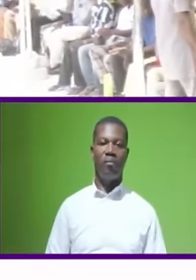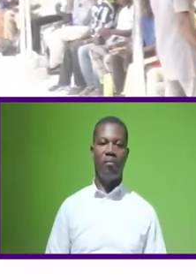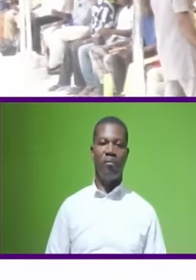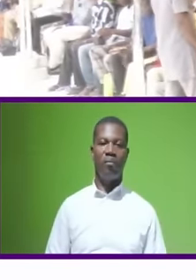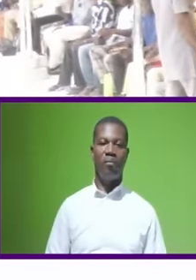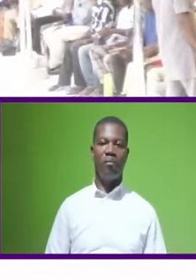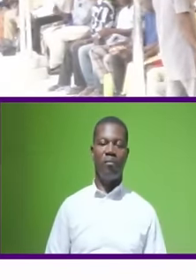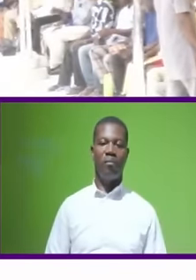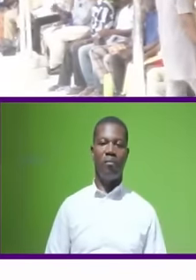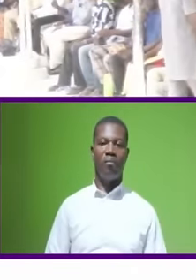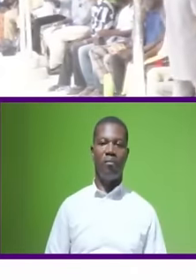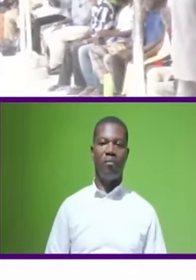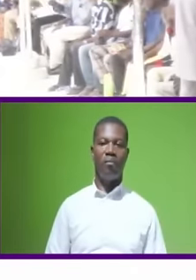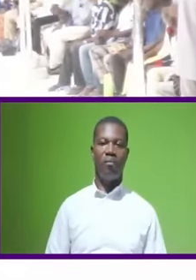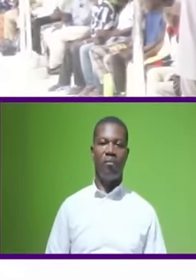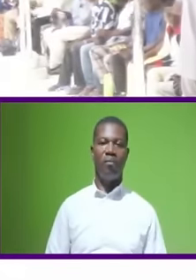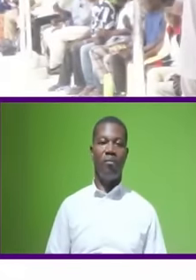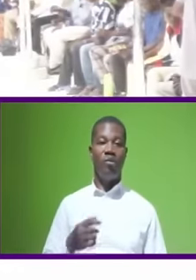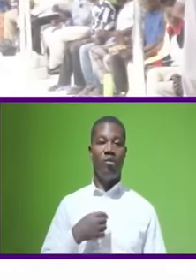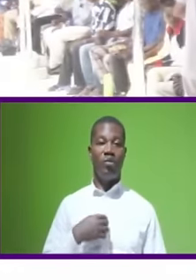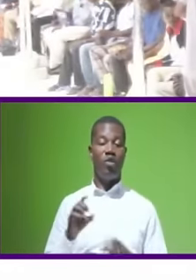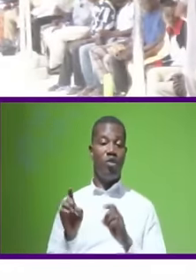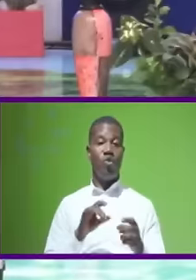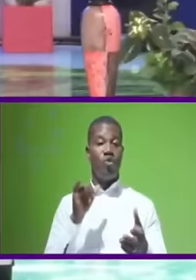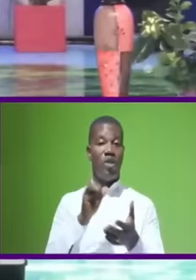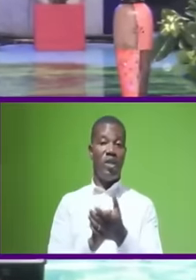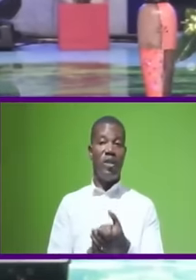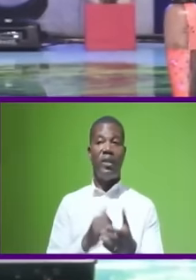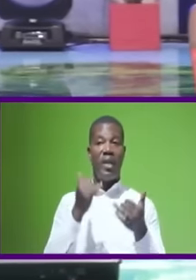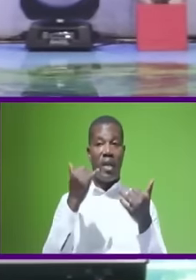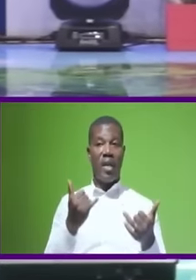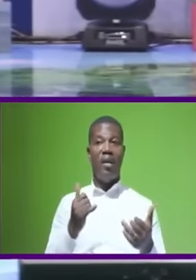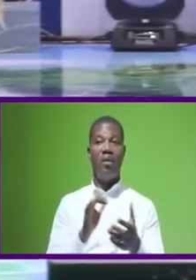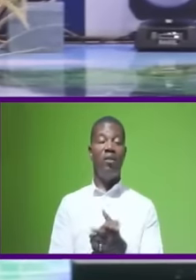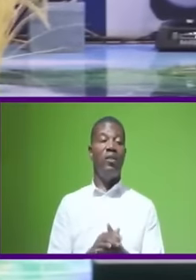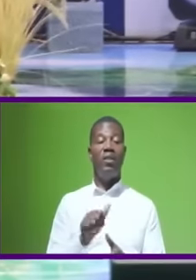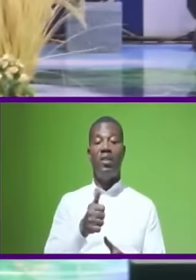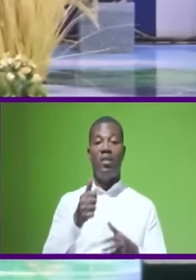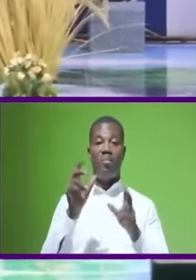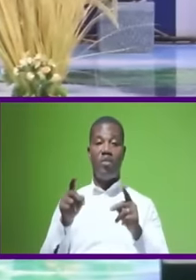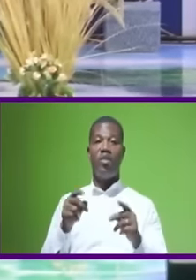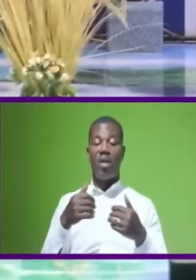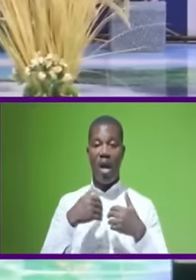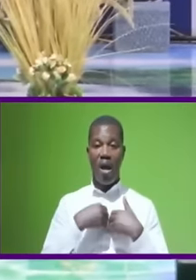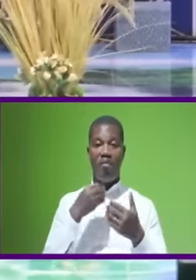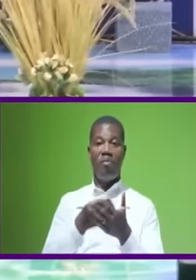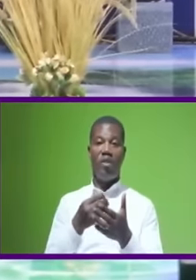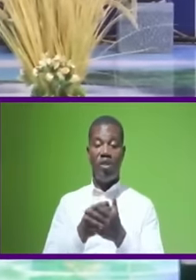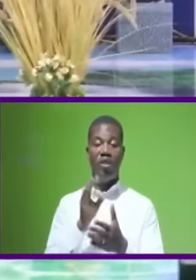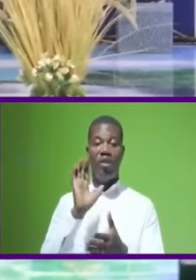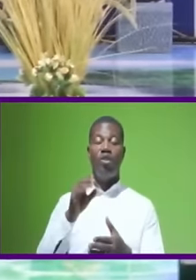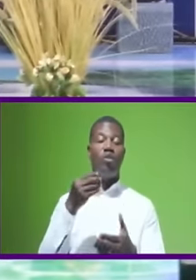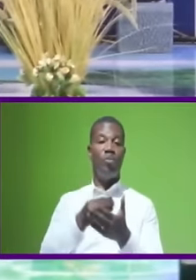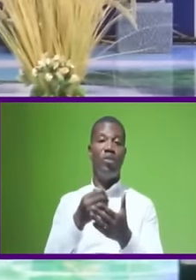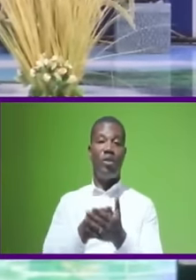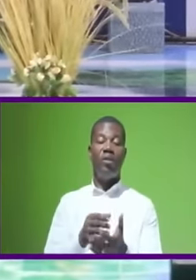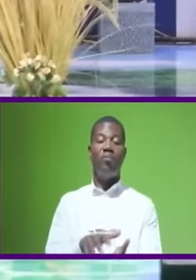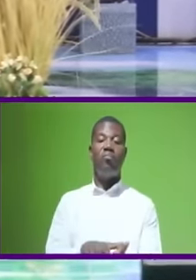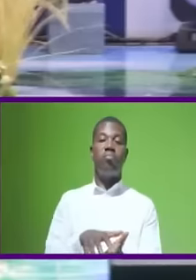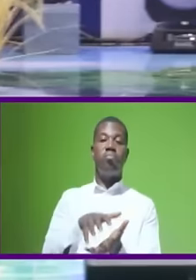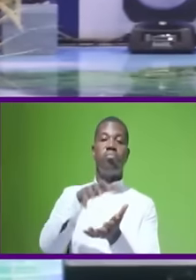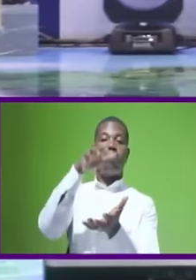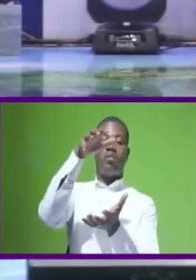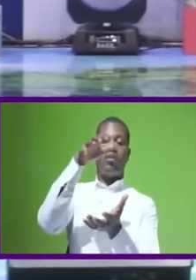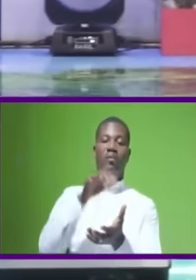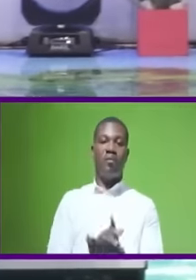to Adum Nyame. They said, me yanesa, afi obia wobi, usika, ebenye kesi. And yes.